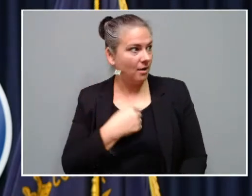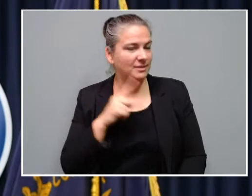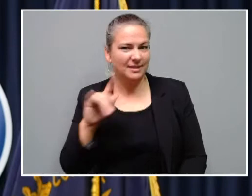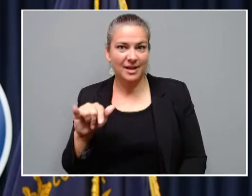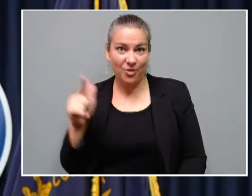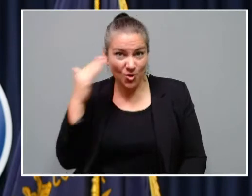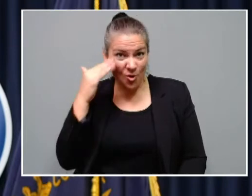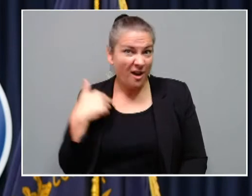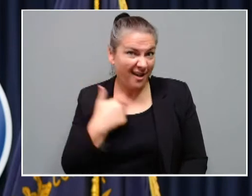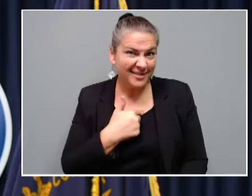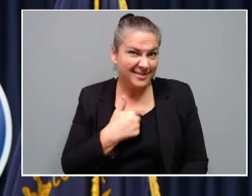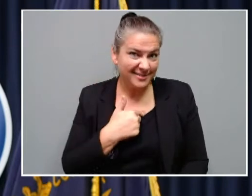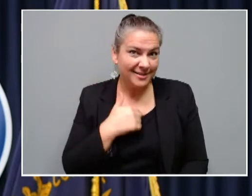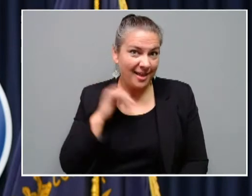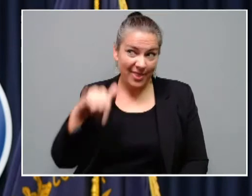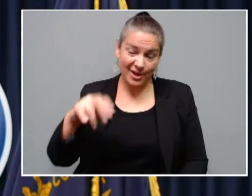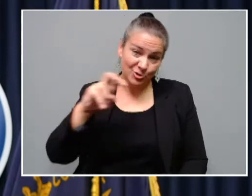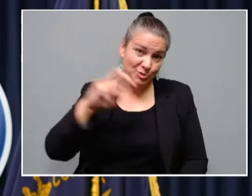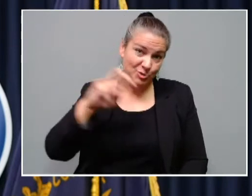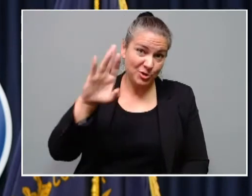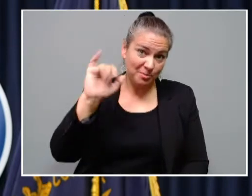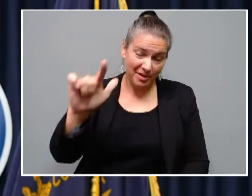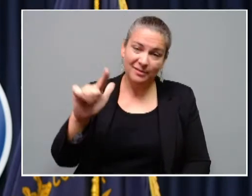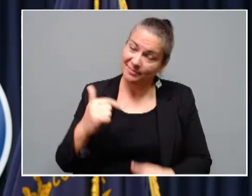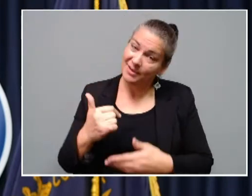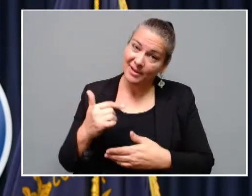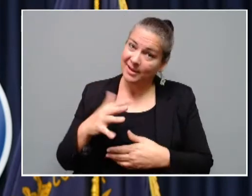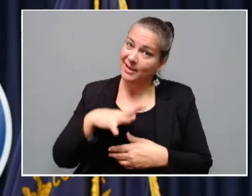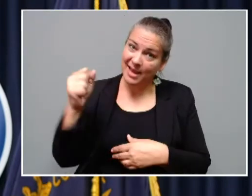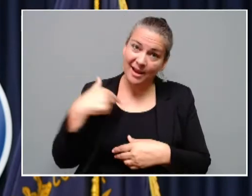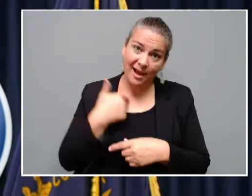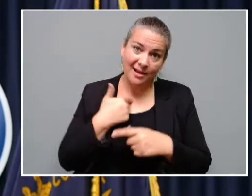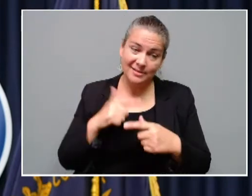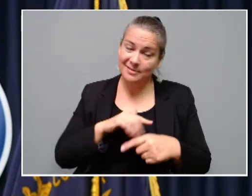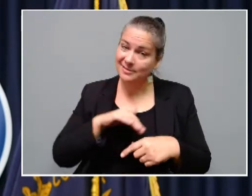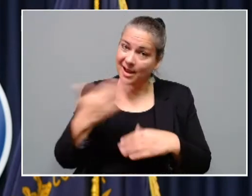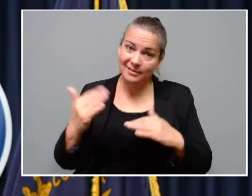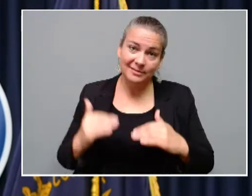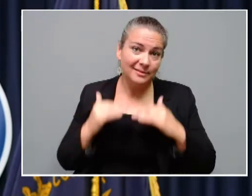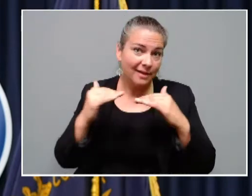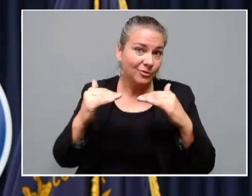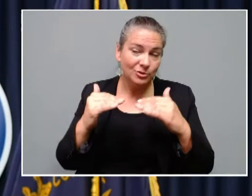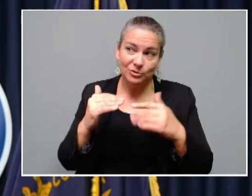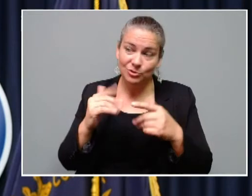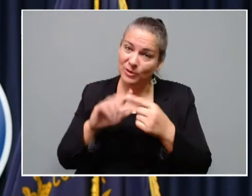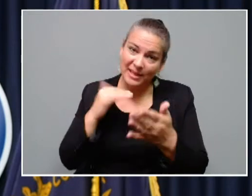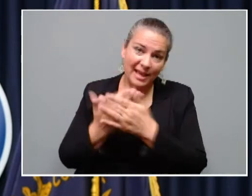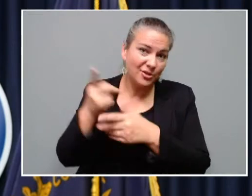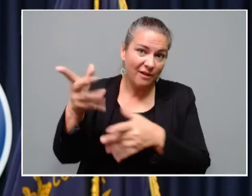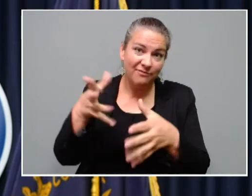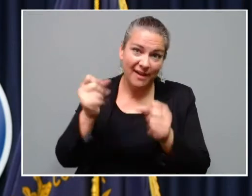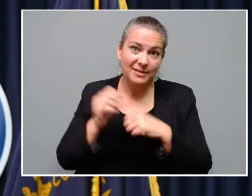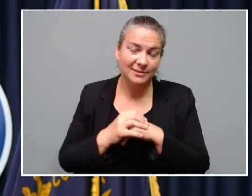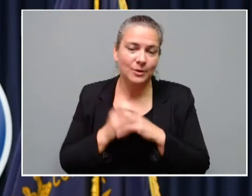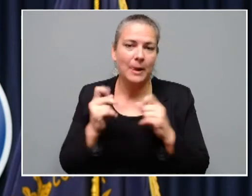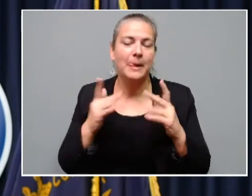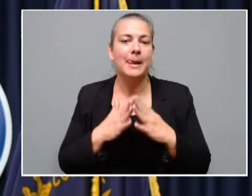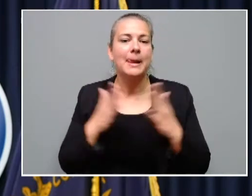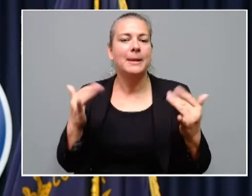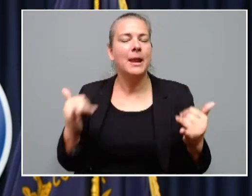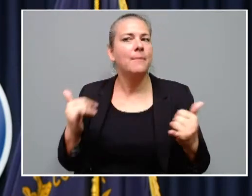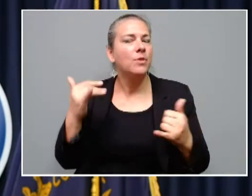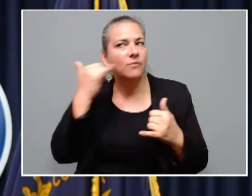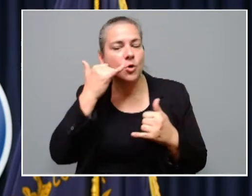transportation bill could help take us to the next level or get us there faster. All right, on the line, Karen